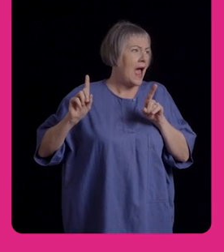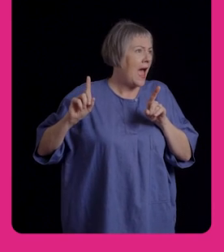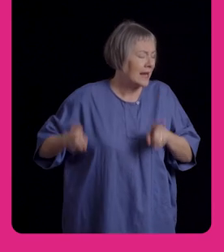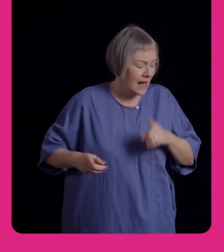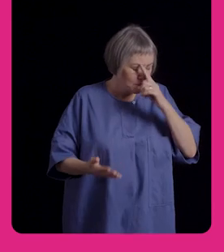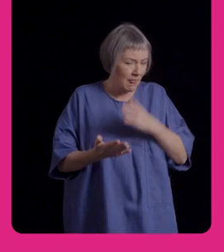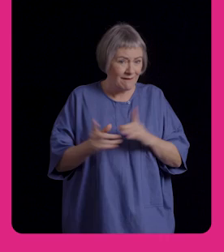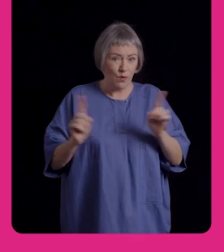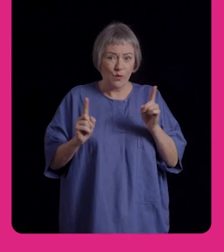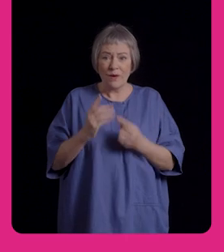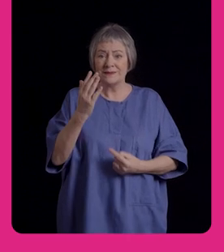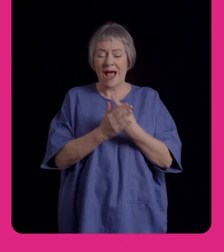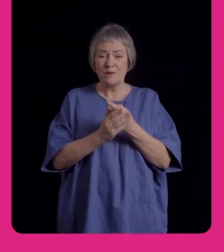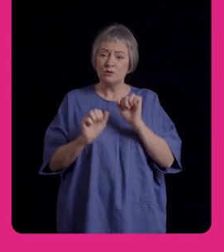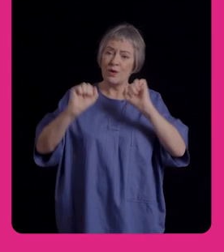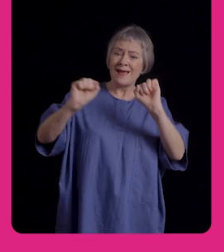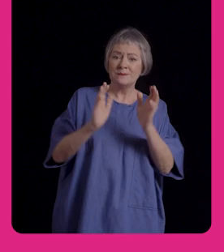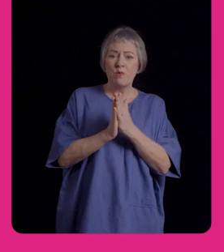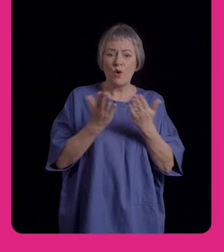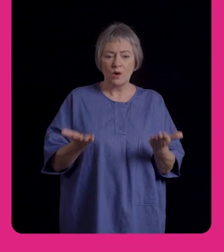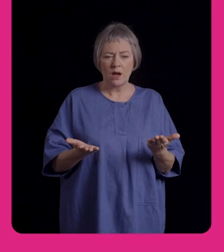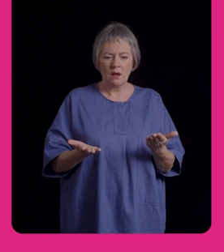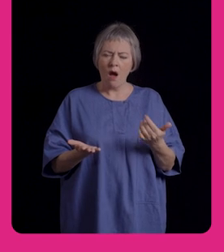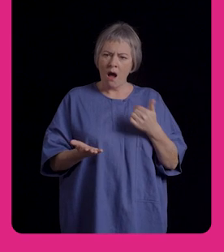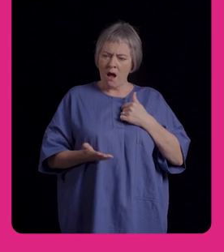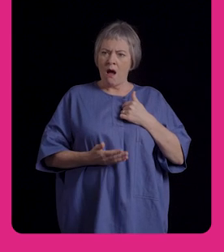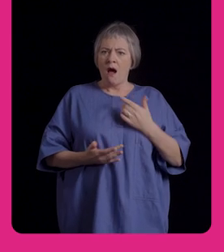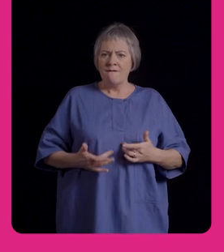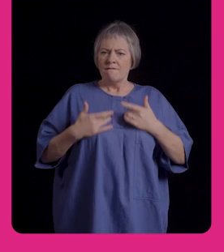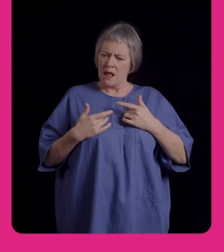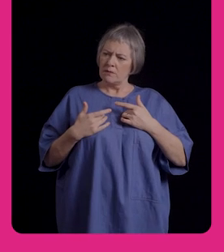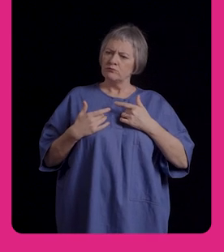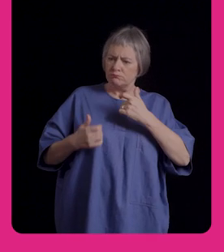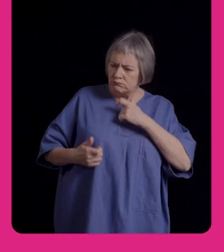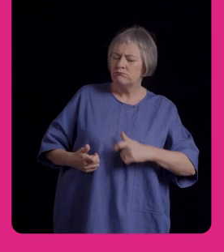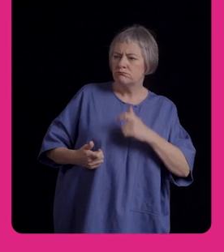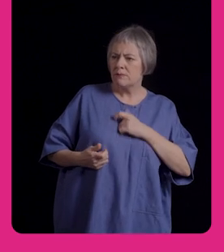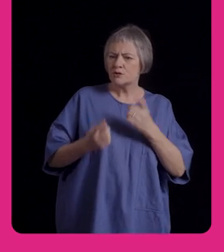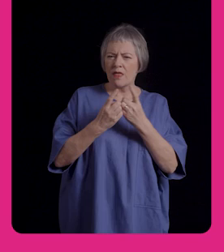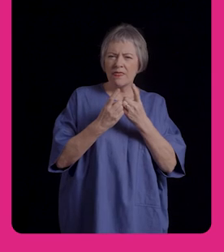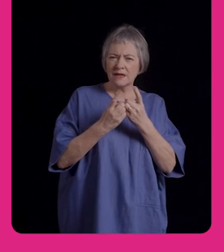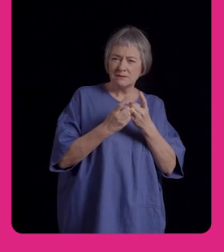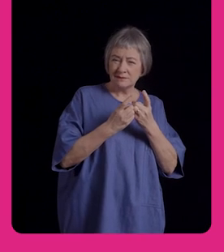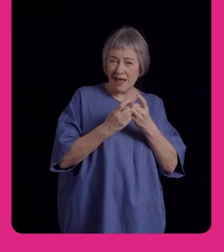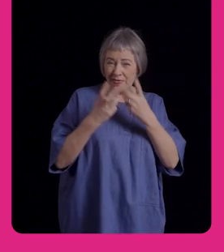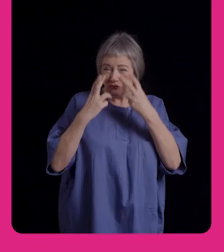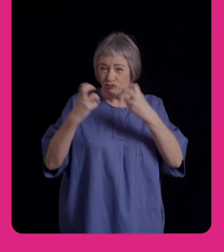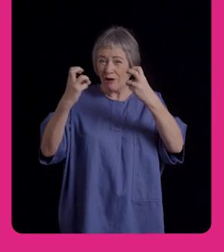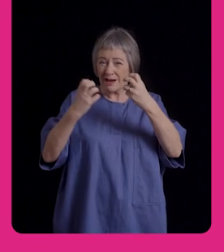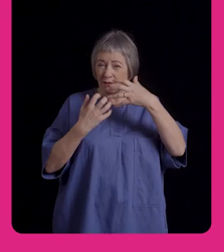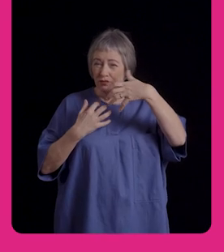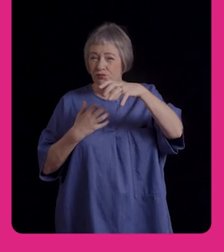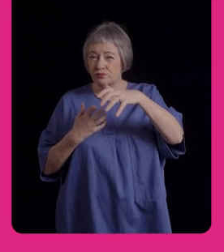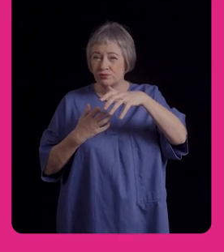bear what has happened to his book. And so I regard it as my personal obligation to get this dragon out of